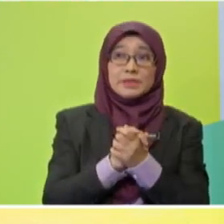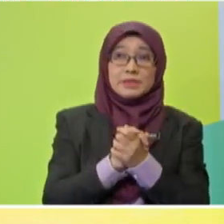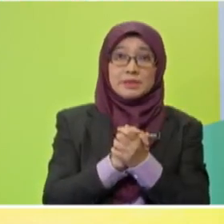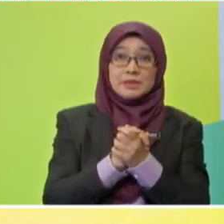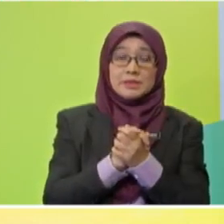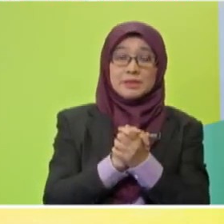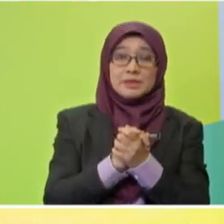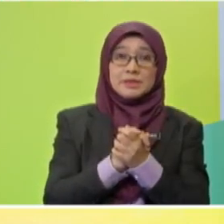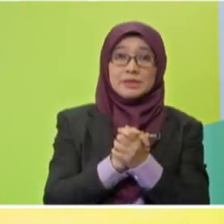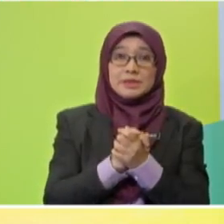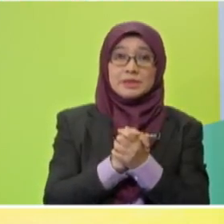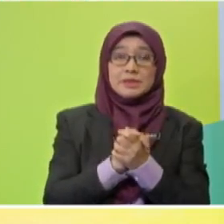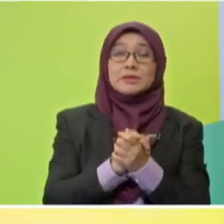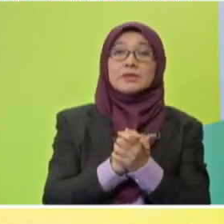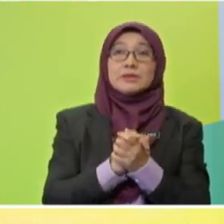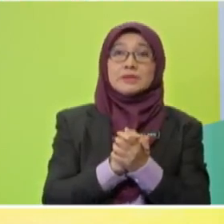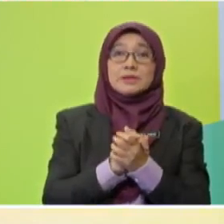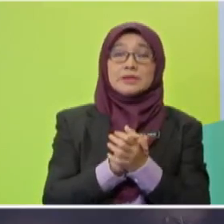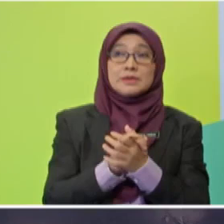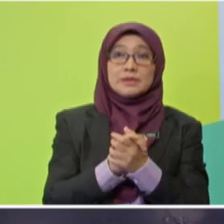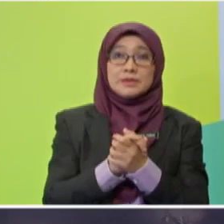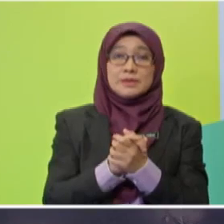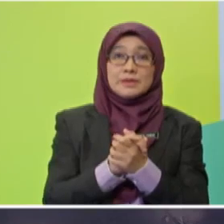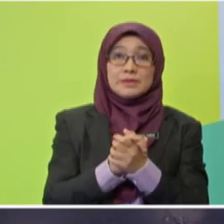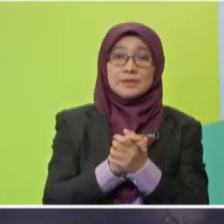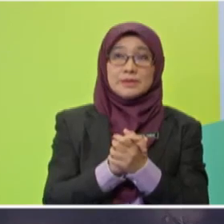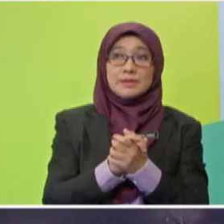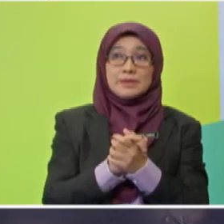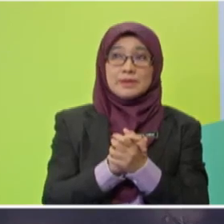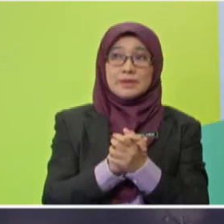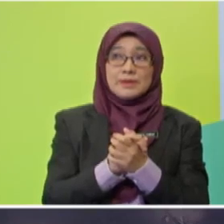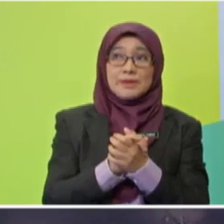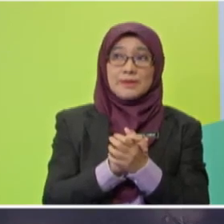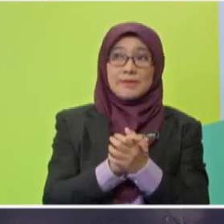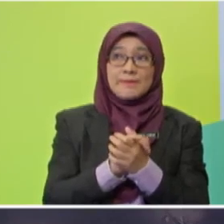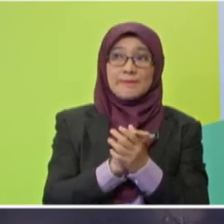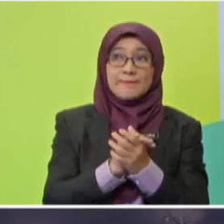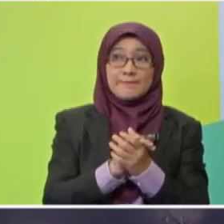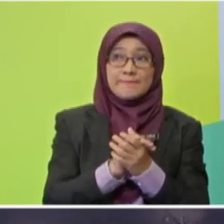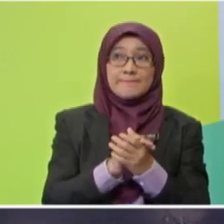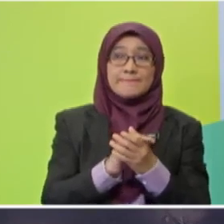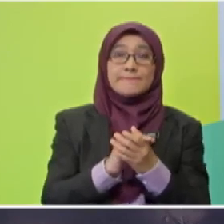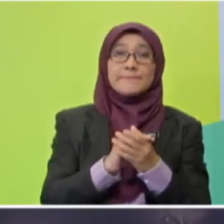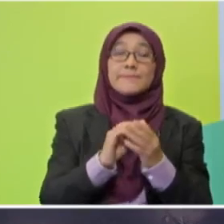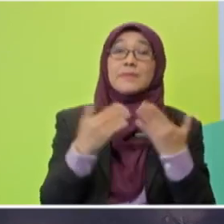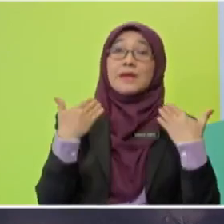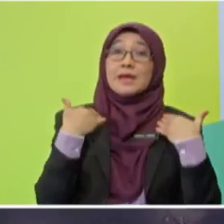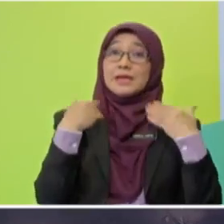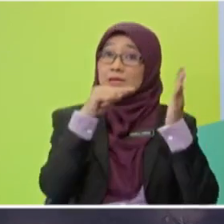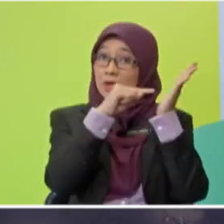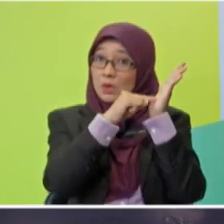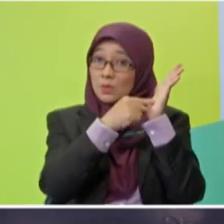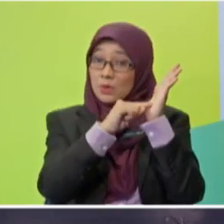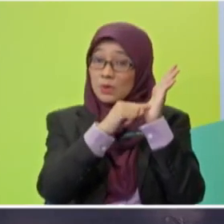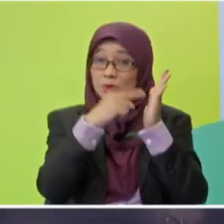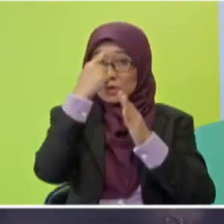as a number where the whole number part and the fractional part is separated by a decimal point. As you said, Anif, it is right.